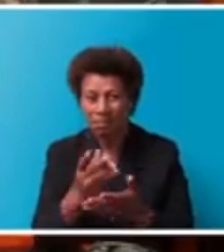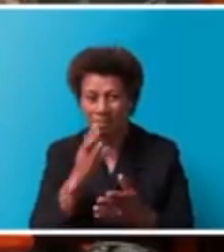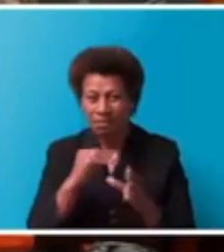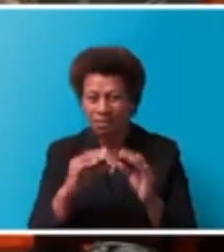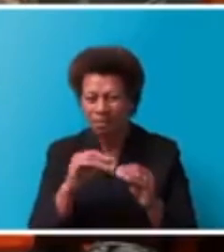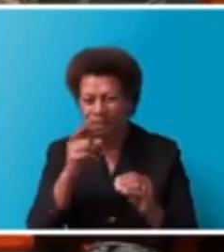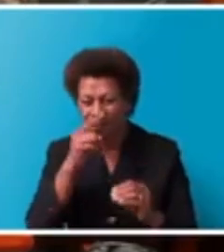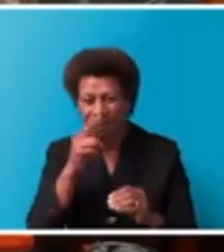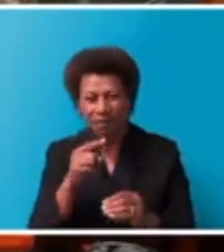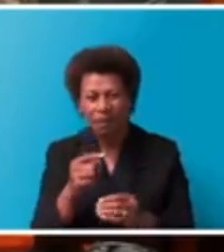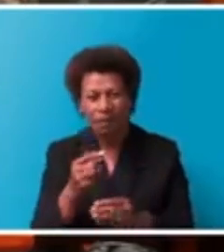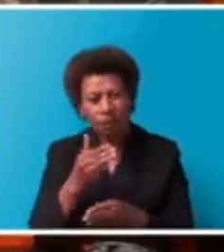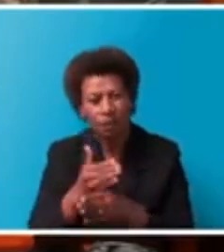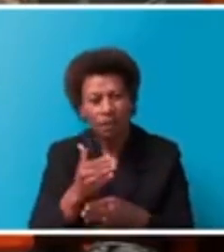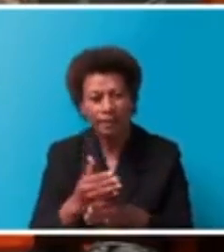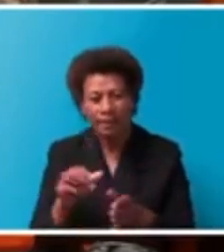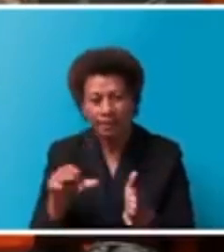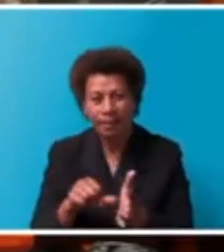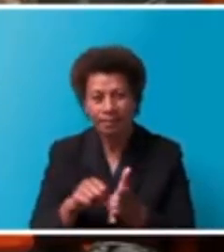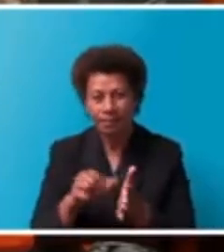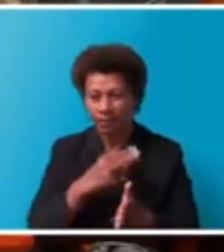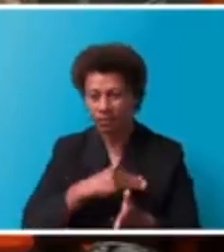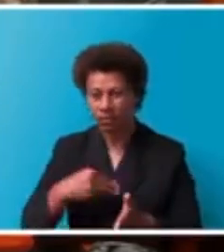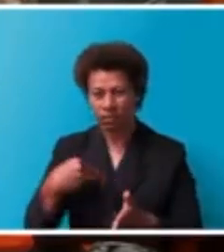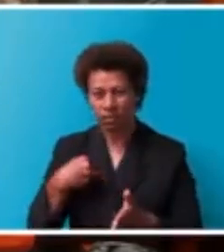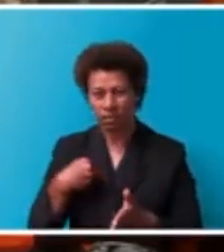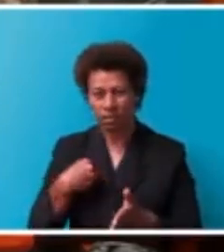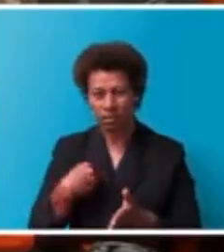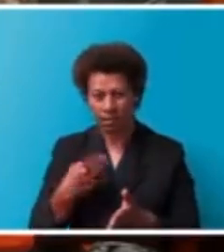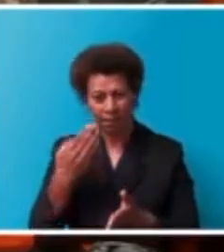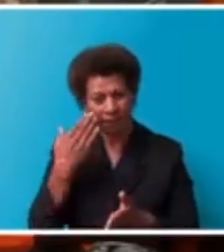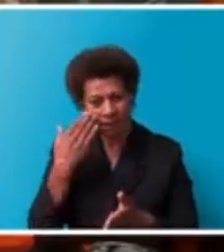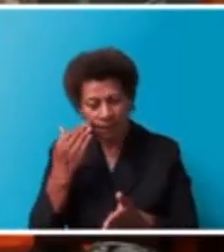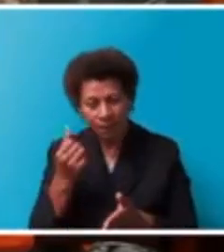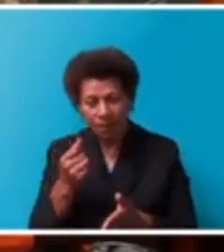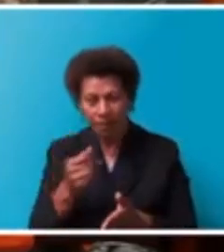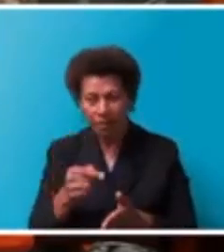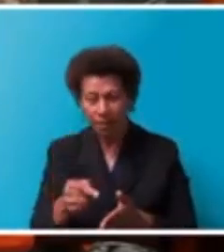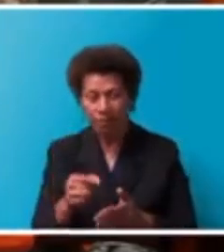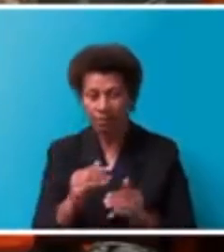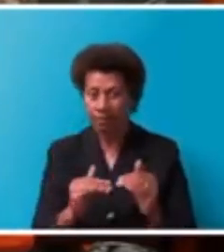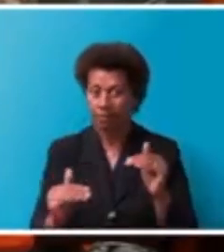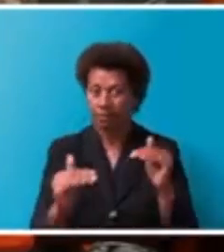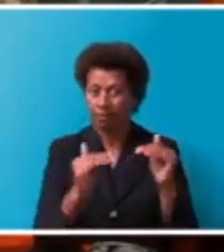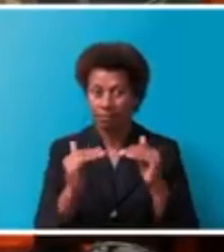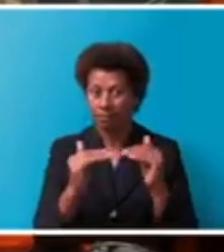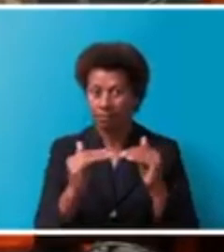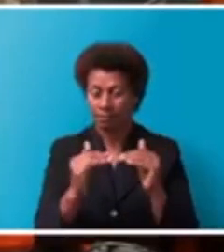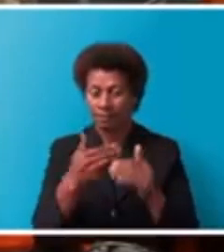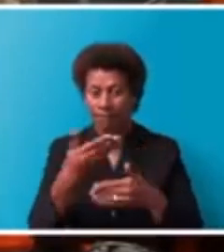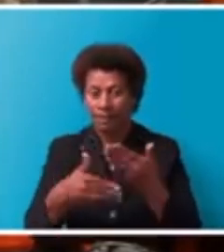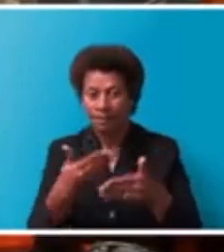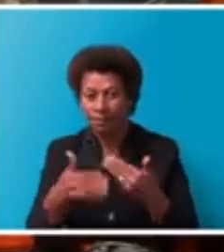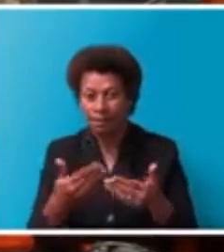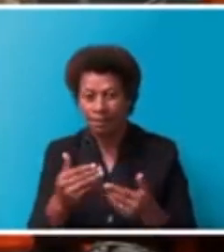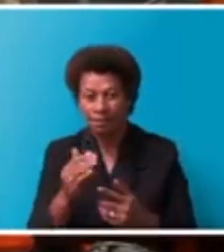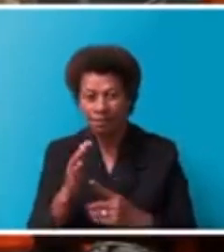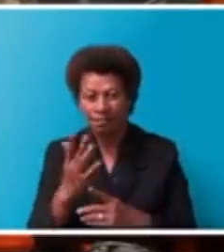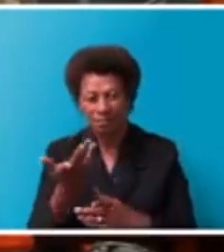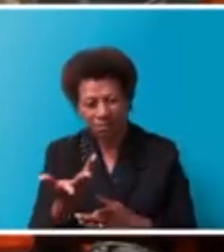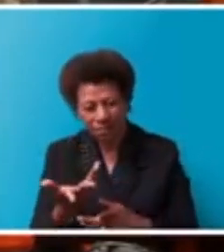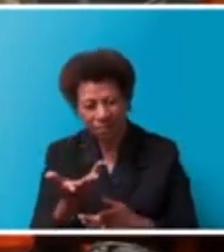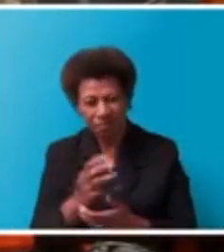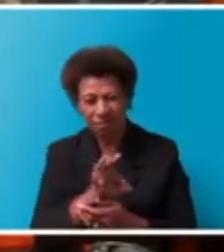hard-working civil servants. The Ministry finds it necessary to set the record straight and express disappointment that